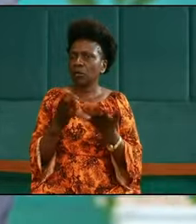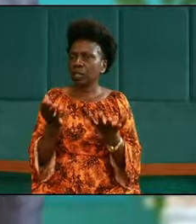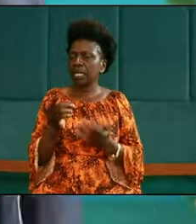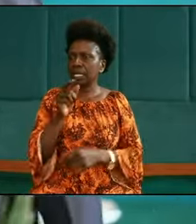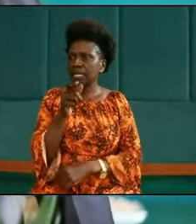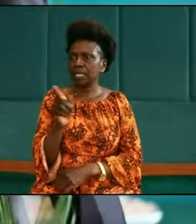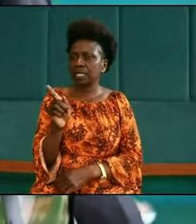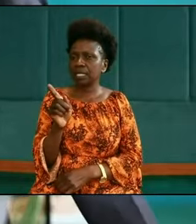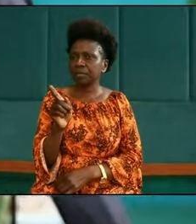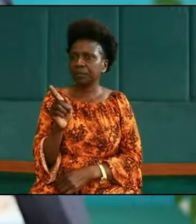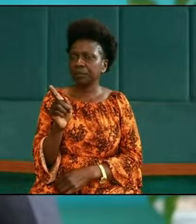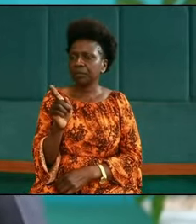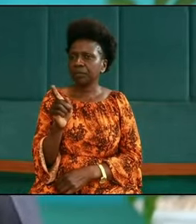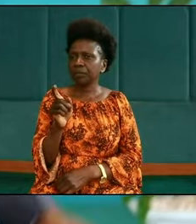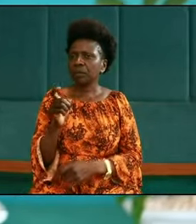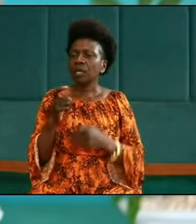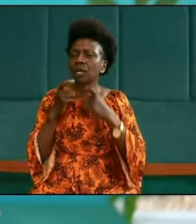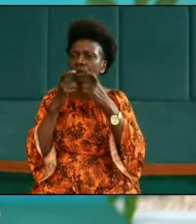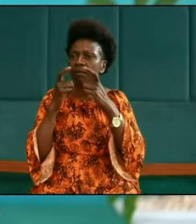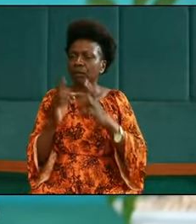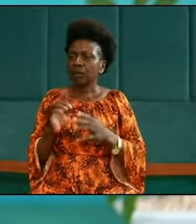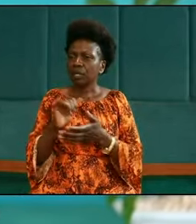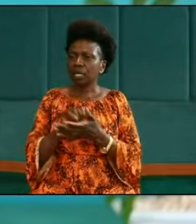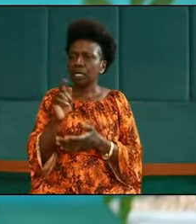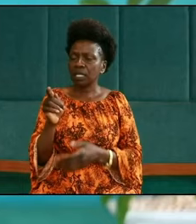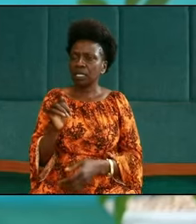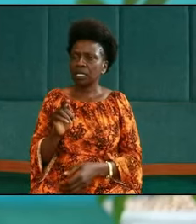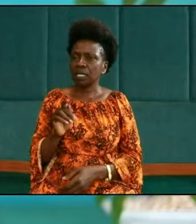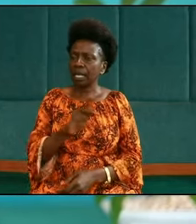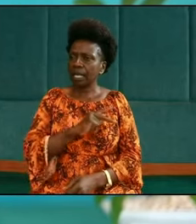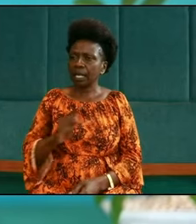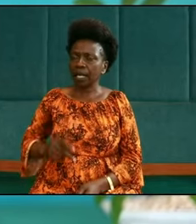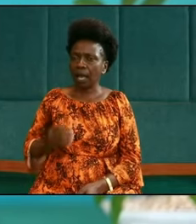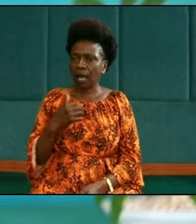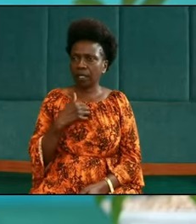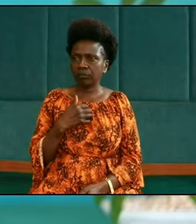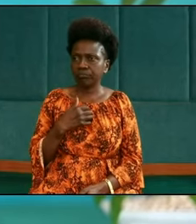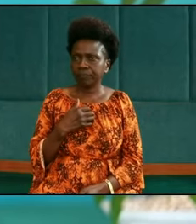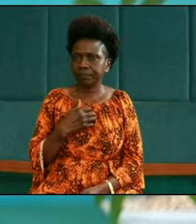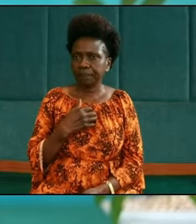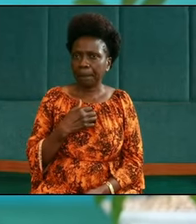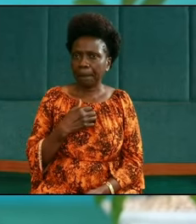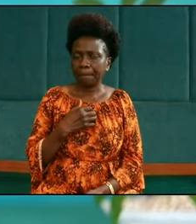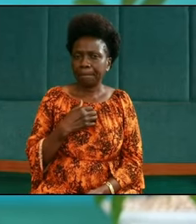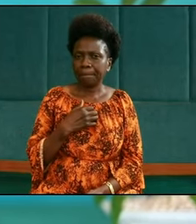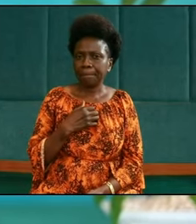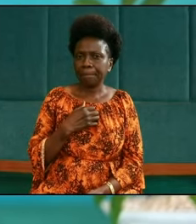this headedness that this fellow has.